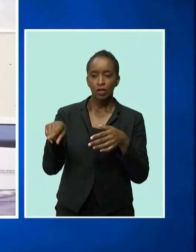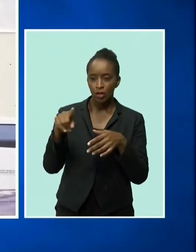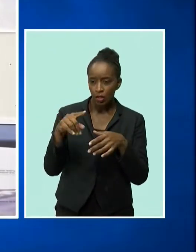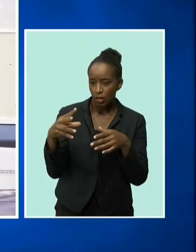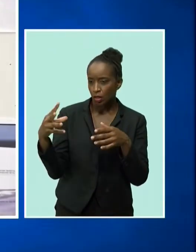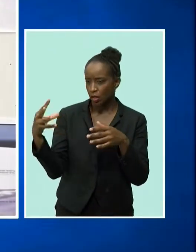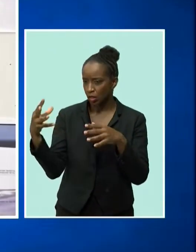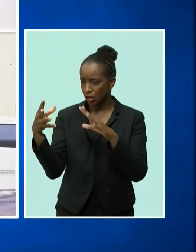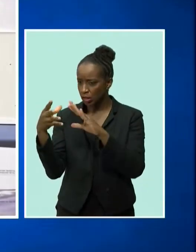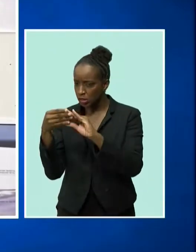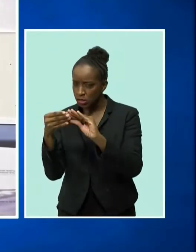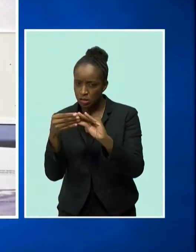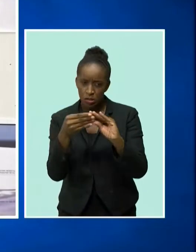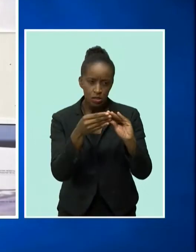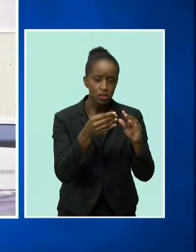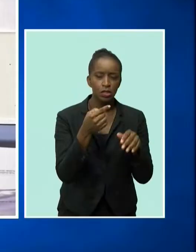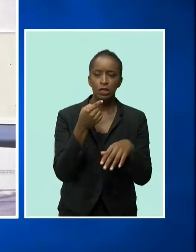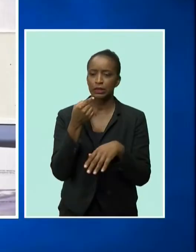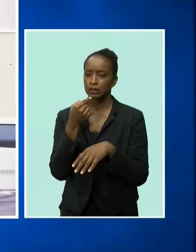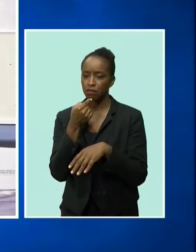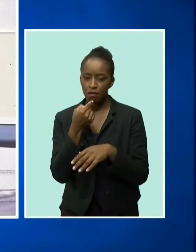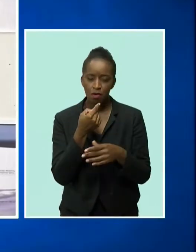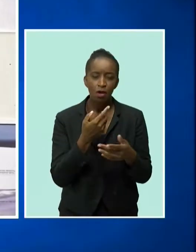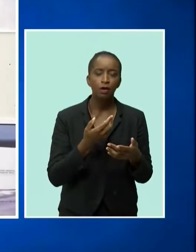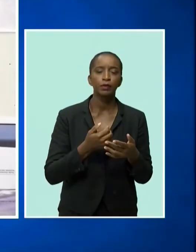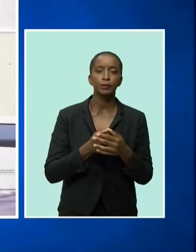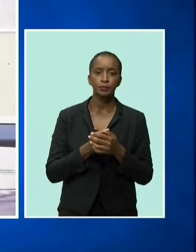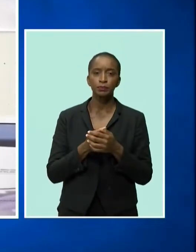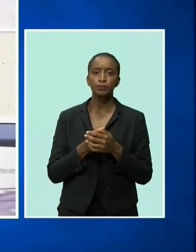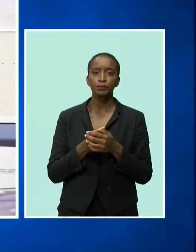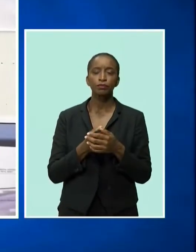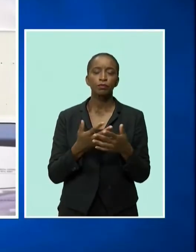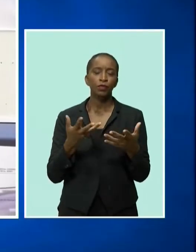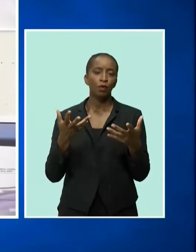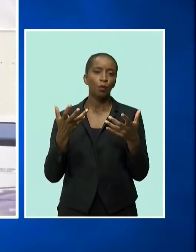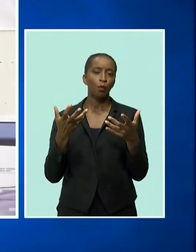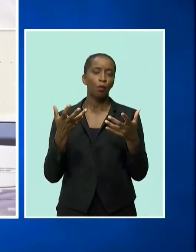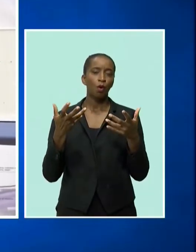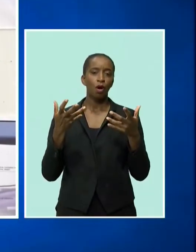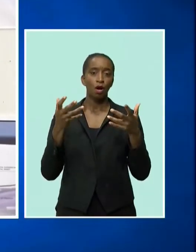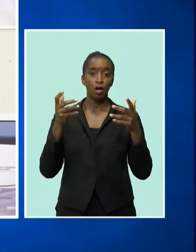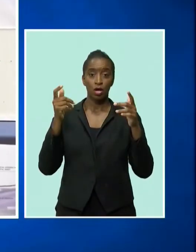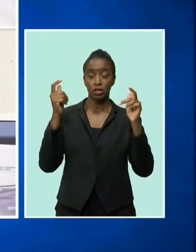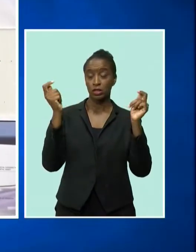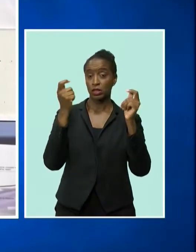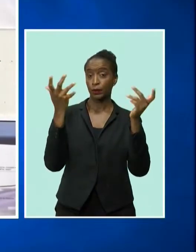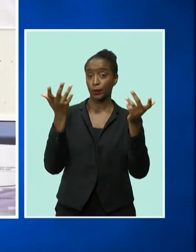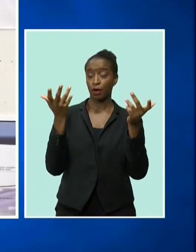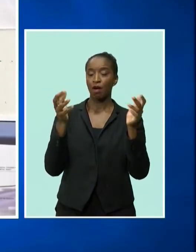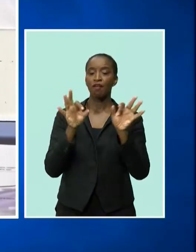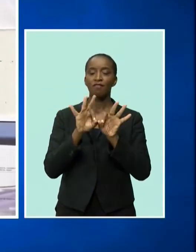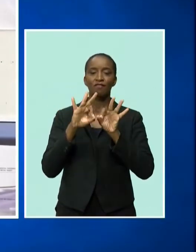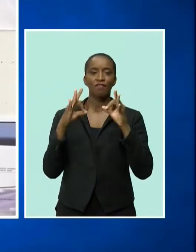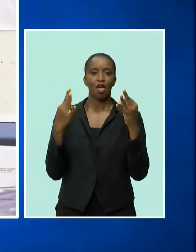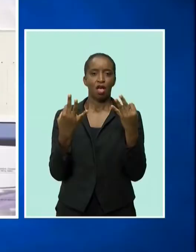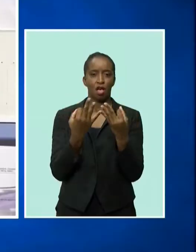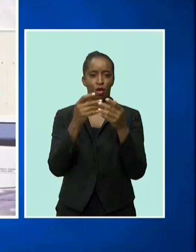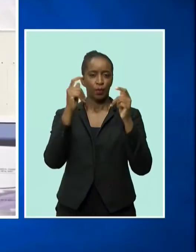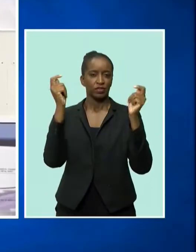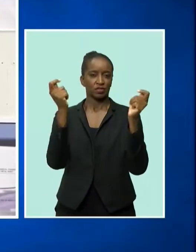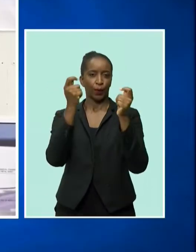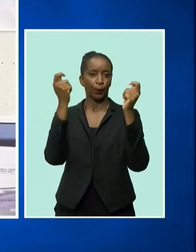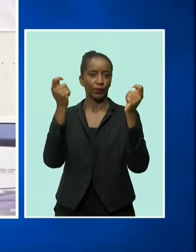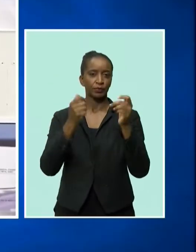saw people submitting, the average Barbadians, on this notion of the celebration of the family. And that